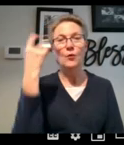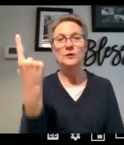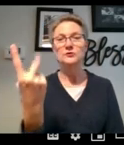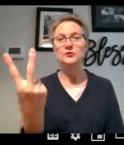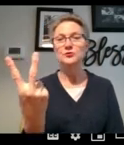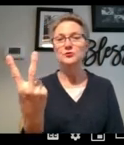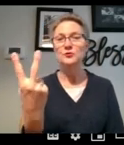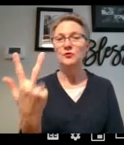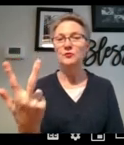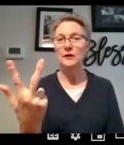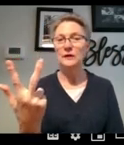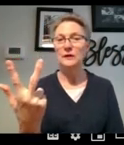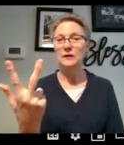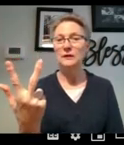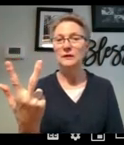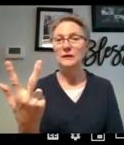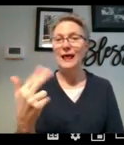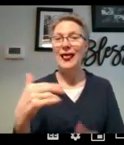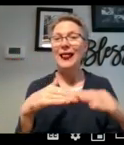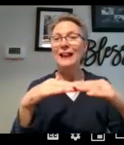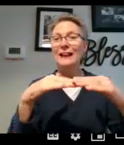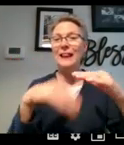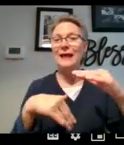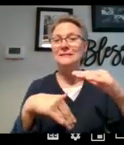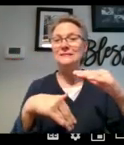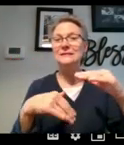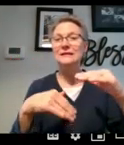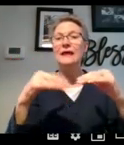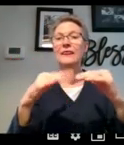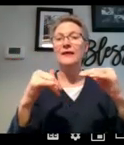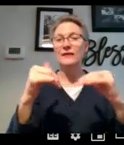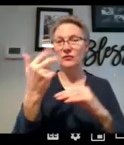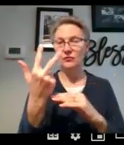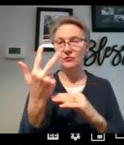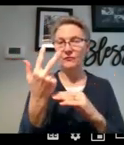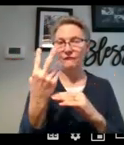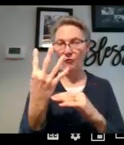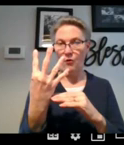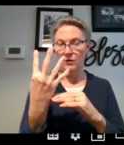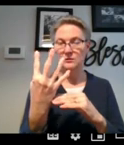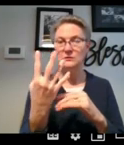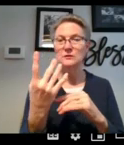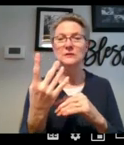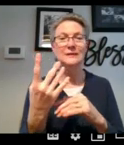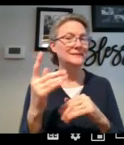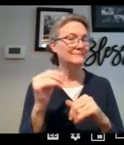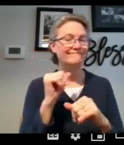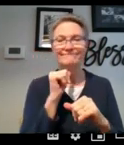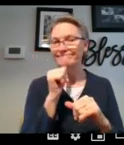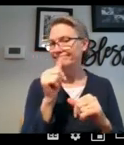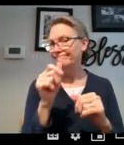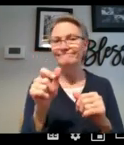1, 2, 3. This has 3, but it needs to be more than 3. So this one does not